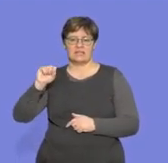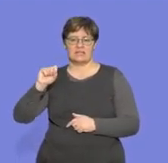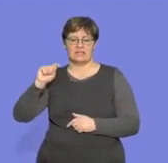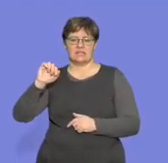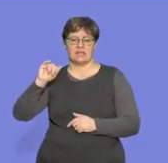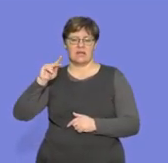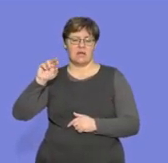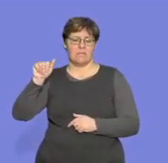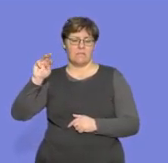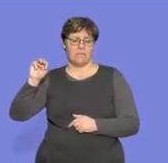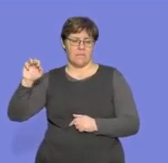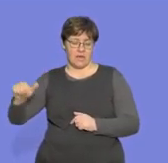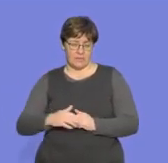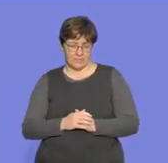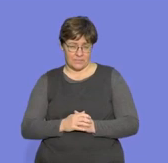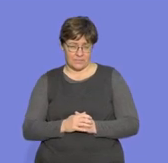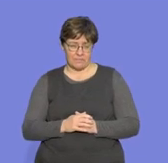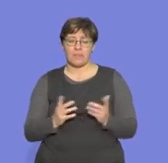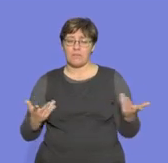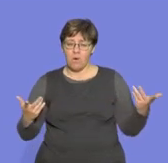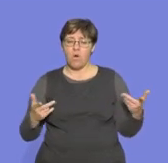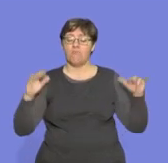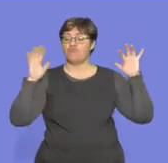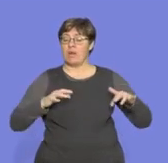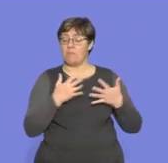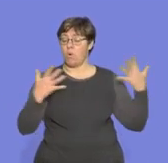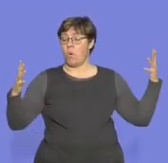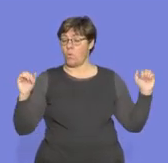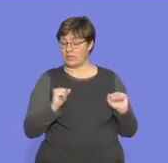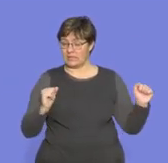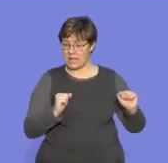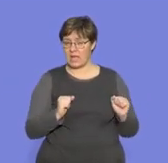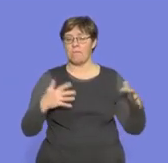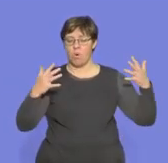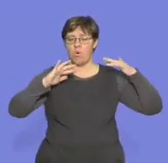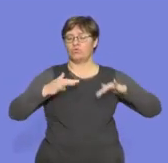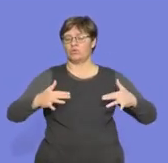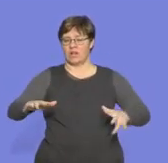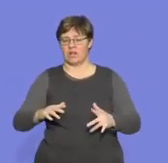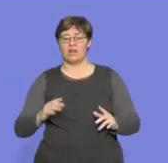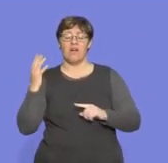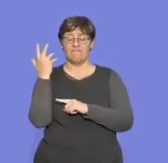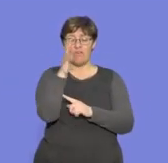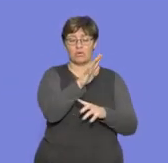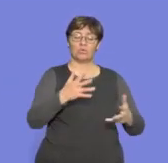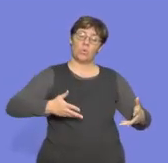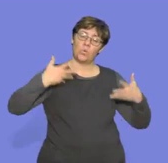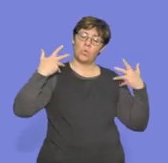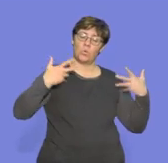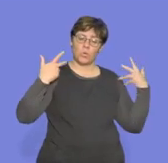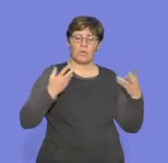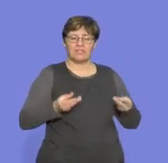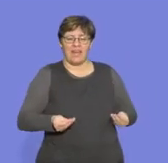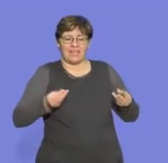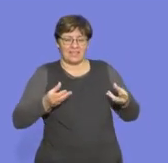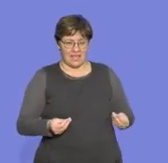They have rainfall throughout the year, mainly winter. The forests are cool and moist. The forests are cool often very and humid, moist. And the soil